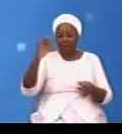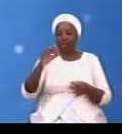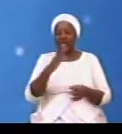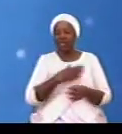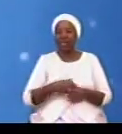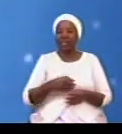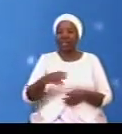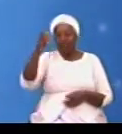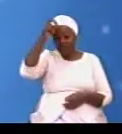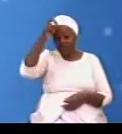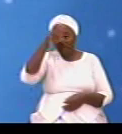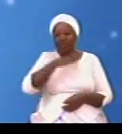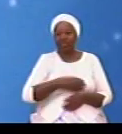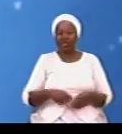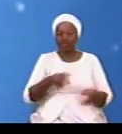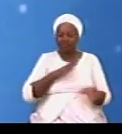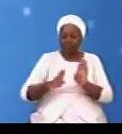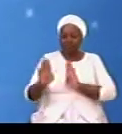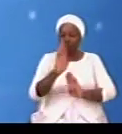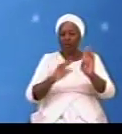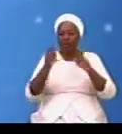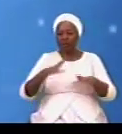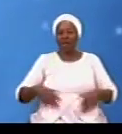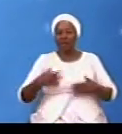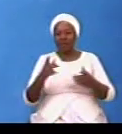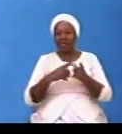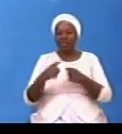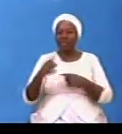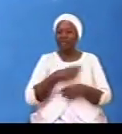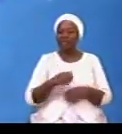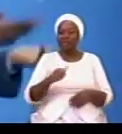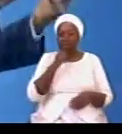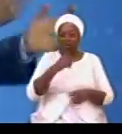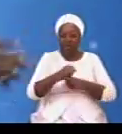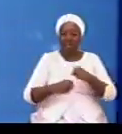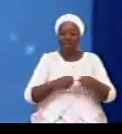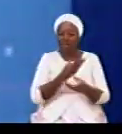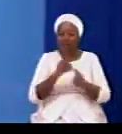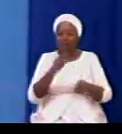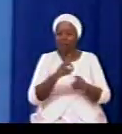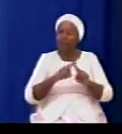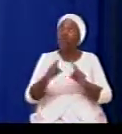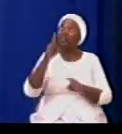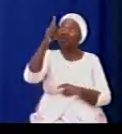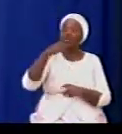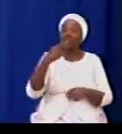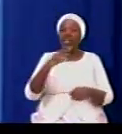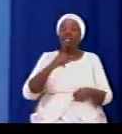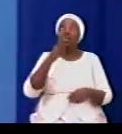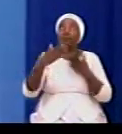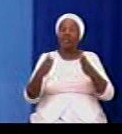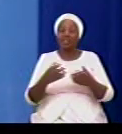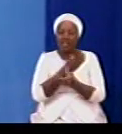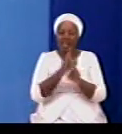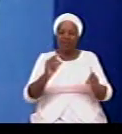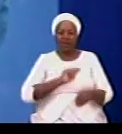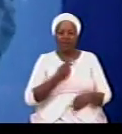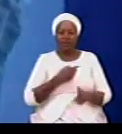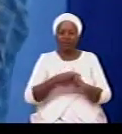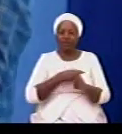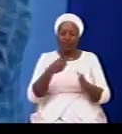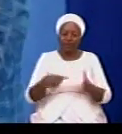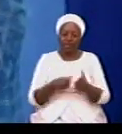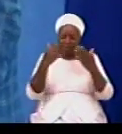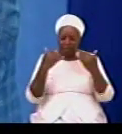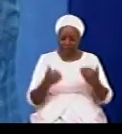might deliver us from this present evil world. And as we come to him,